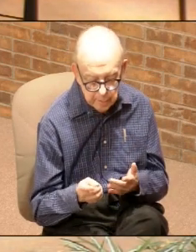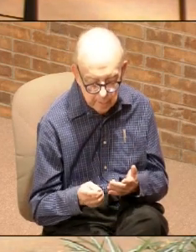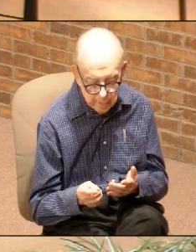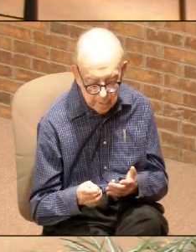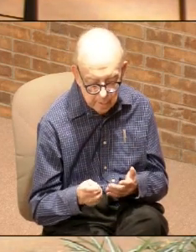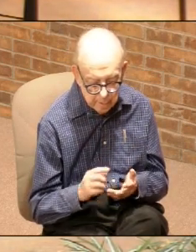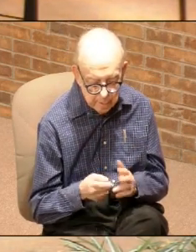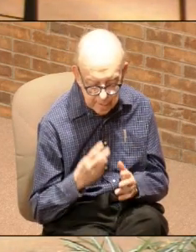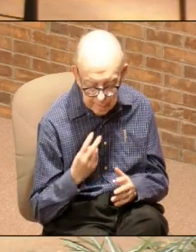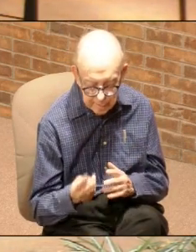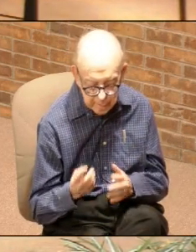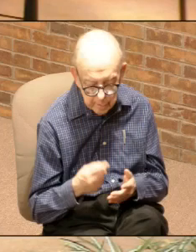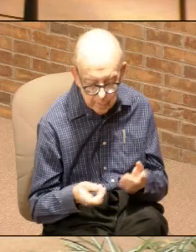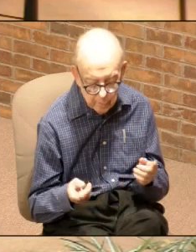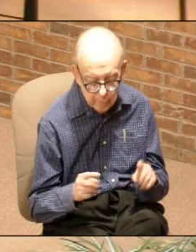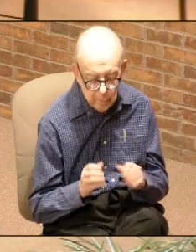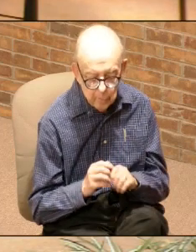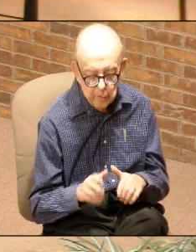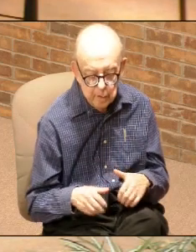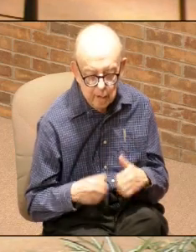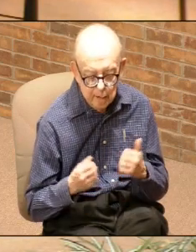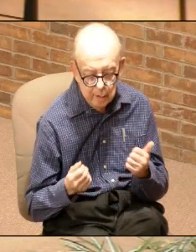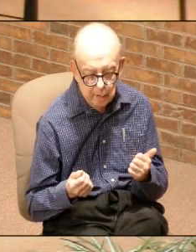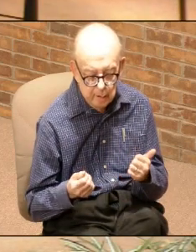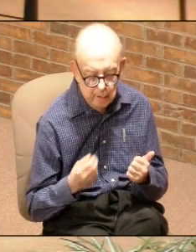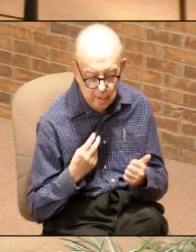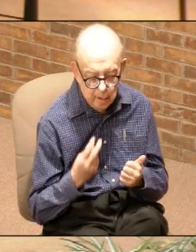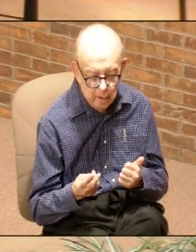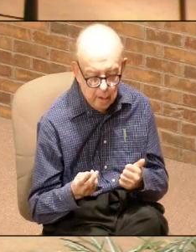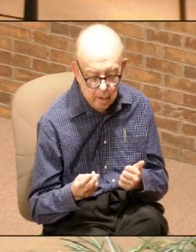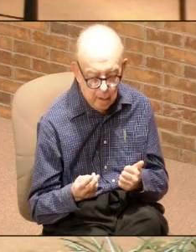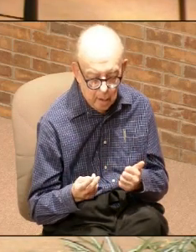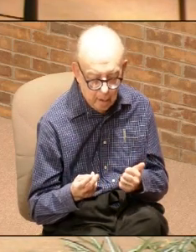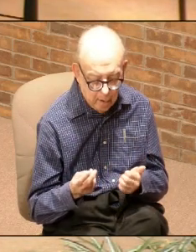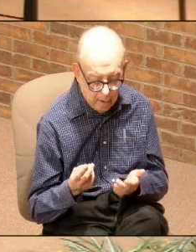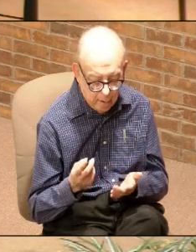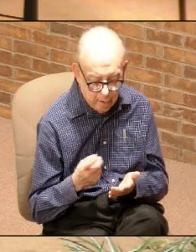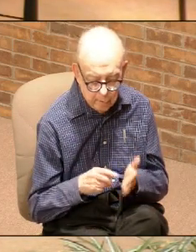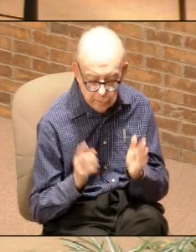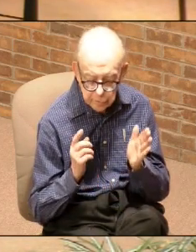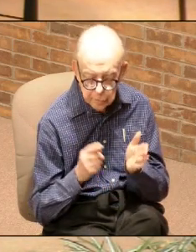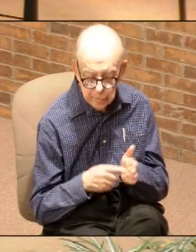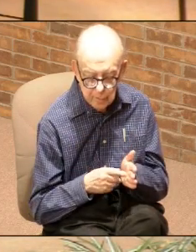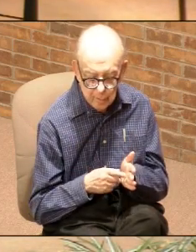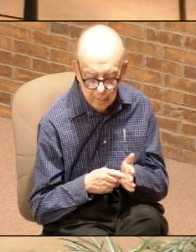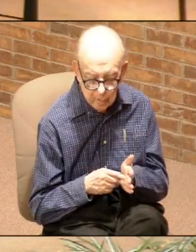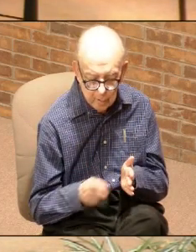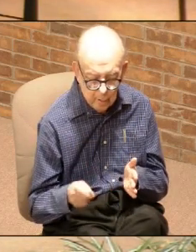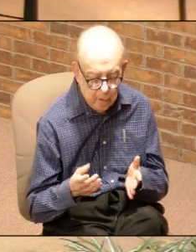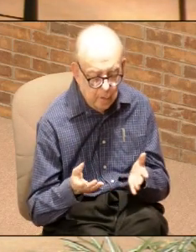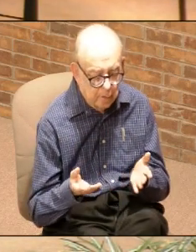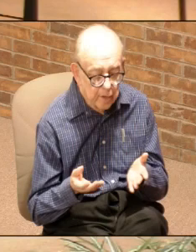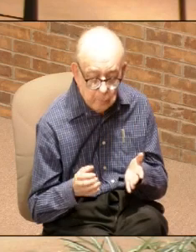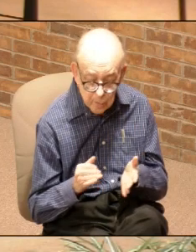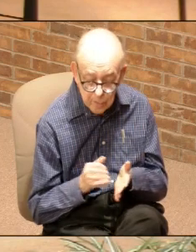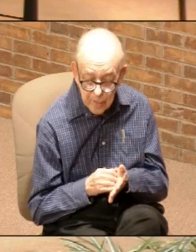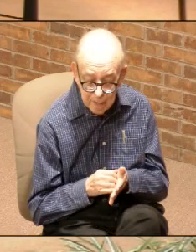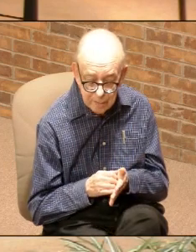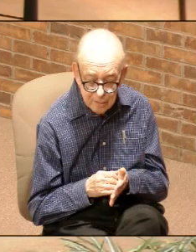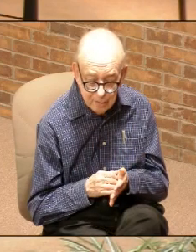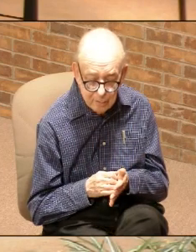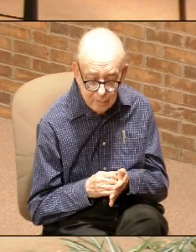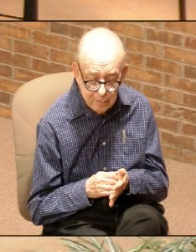to see what's happening in your life. They see what you're displaying, and they want that.